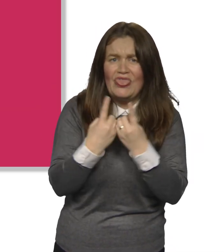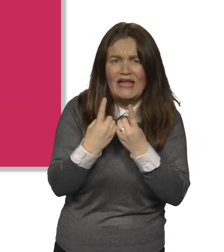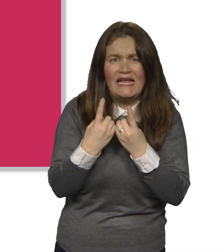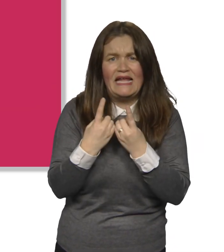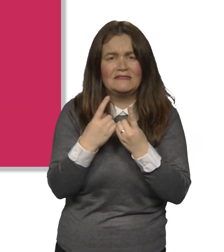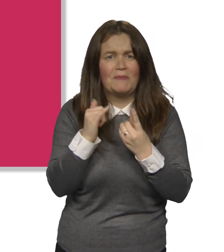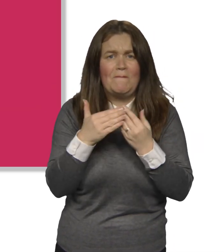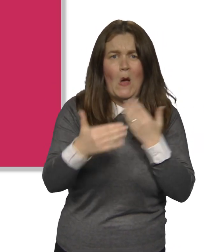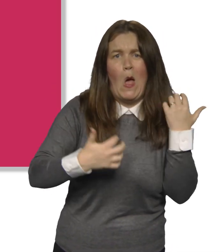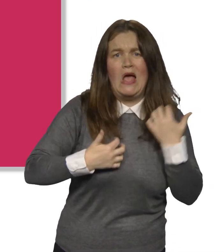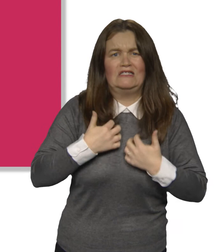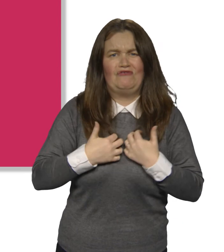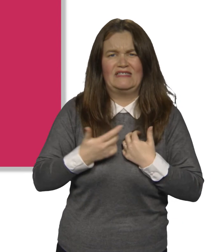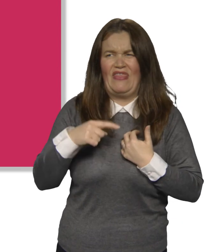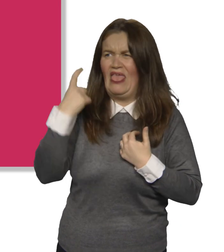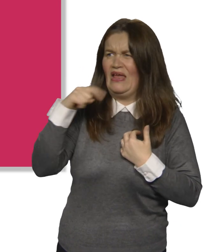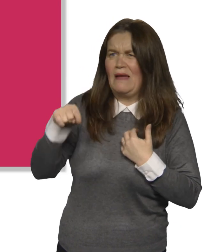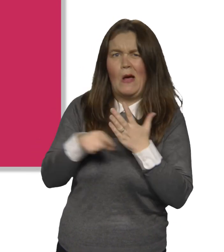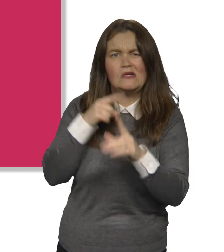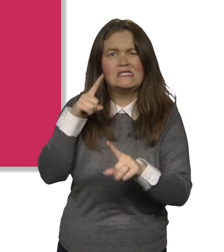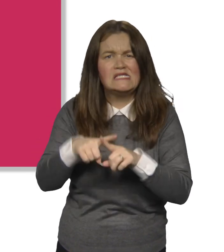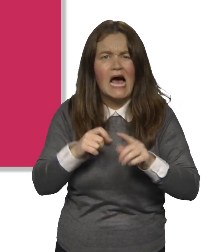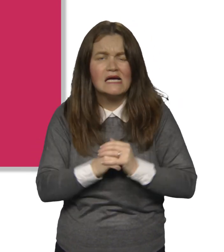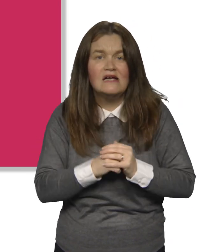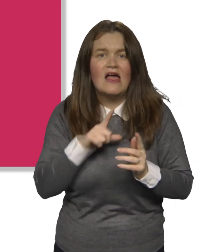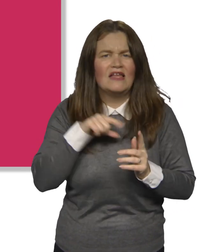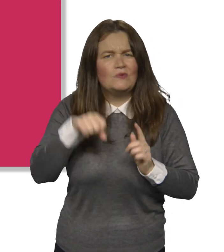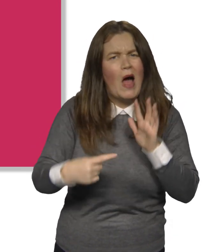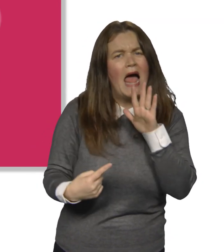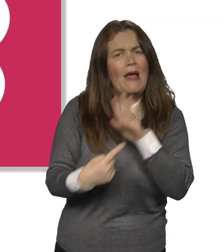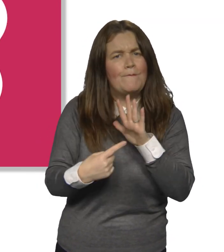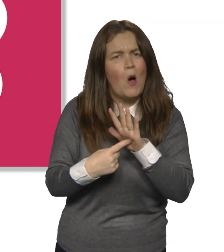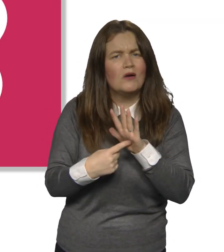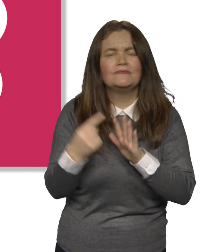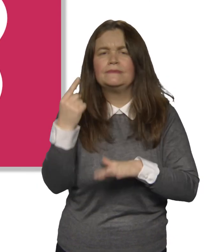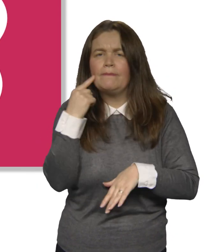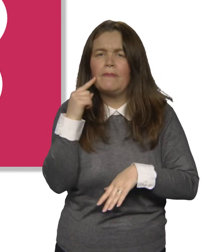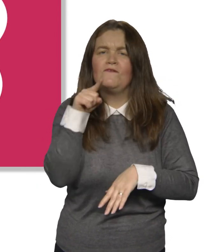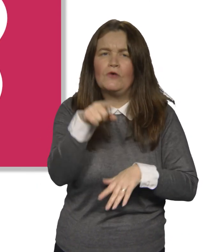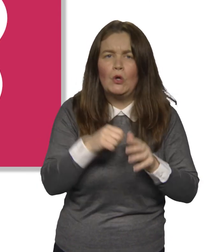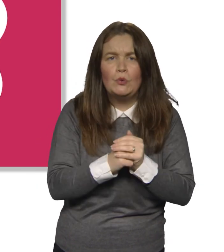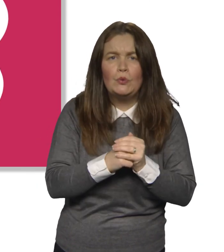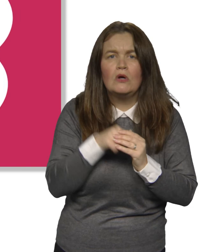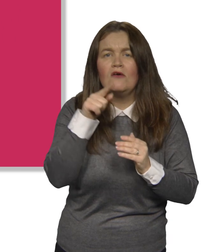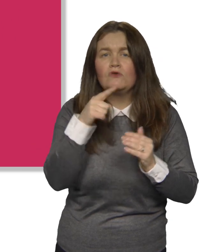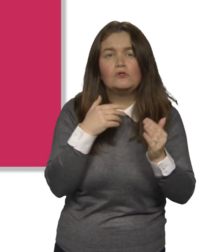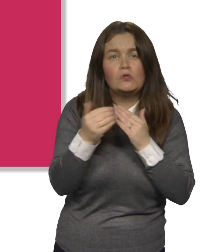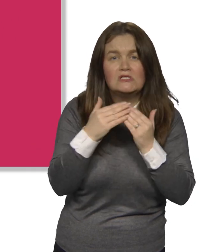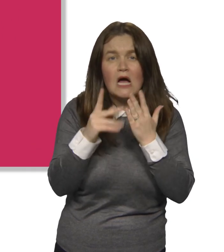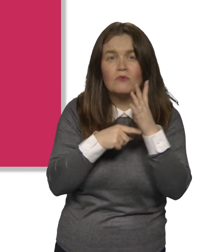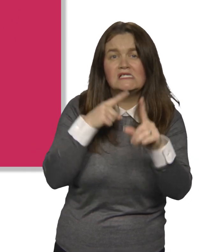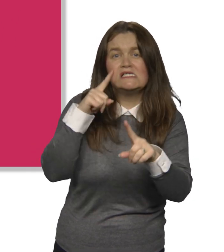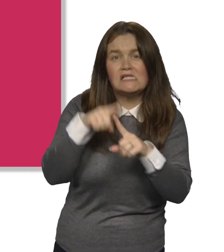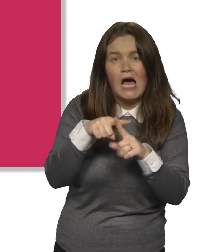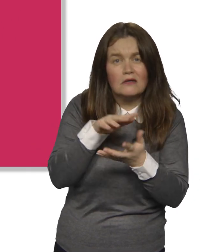do that are even more interesting than thinking about tax. That's why it's important and simpler for you if